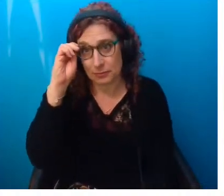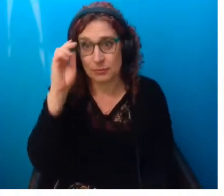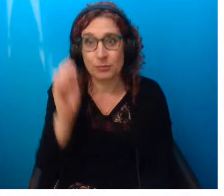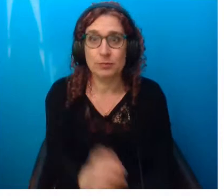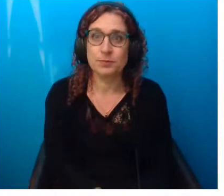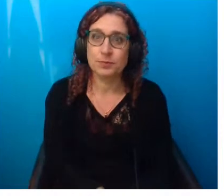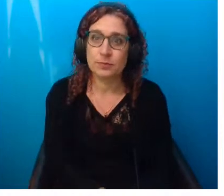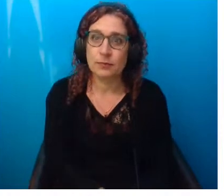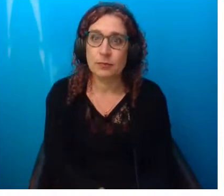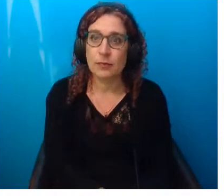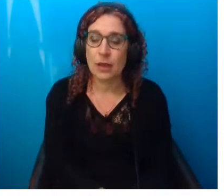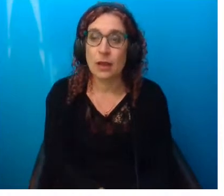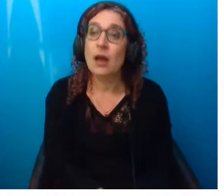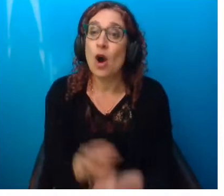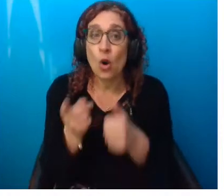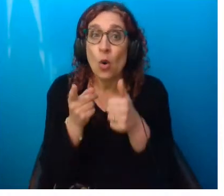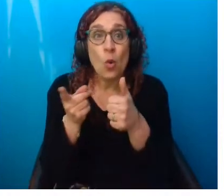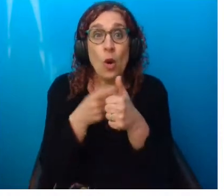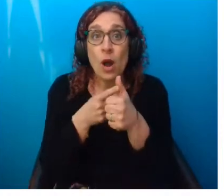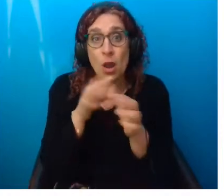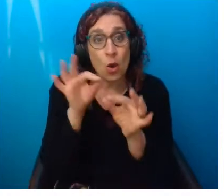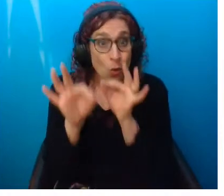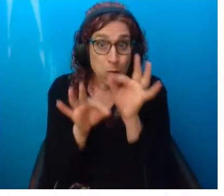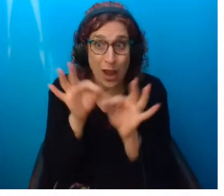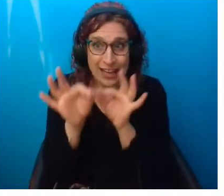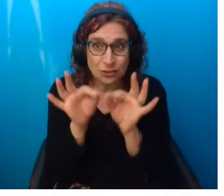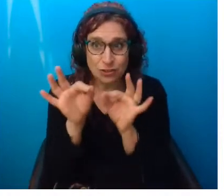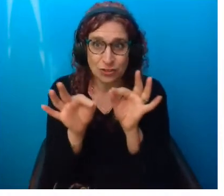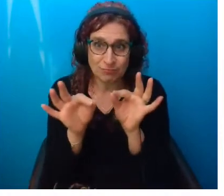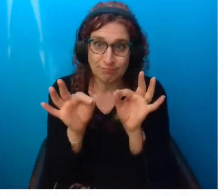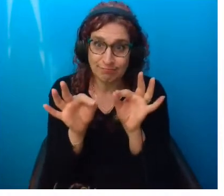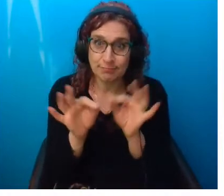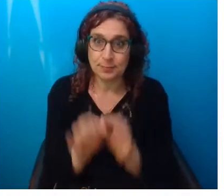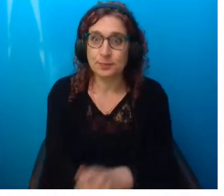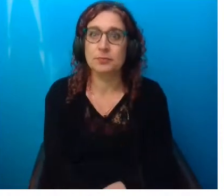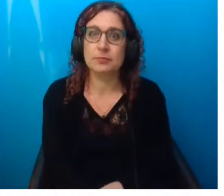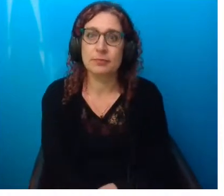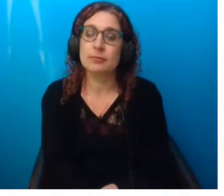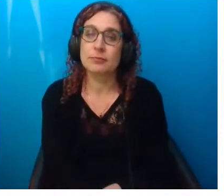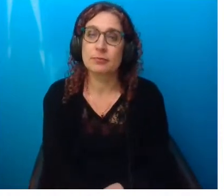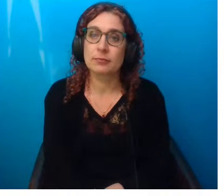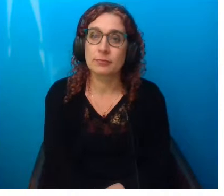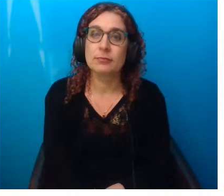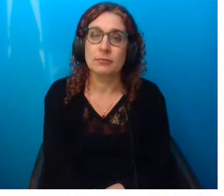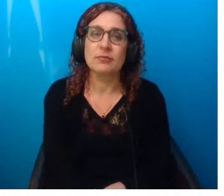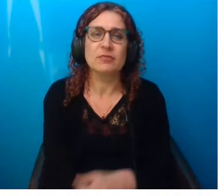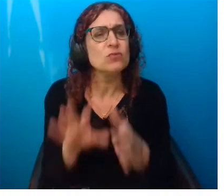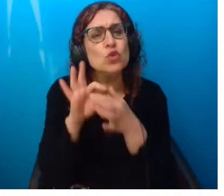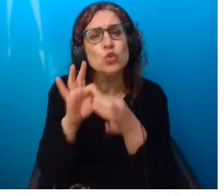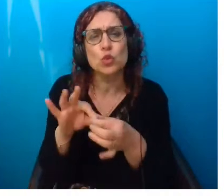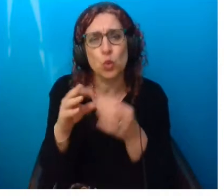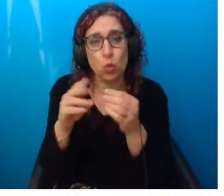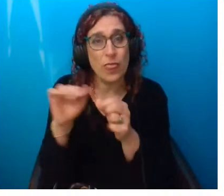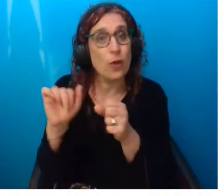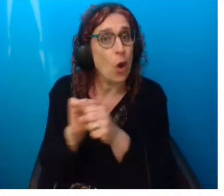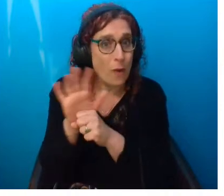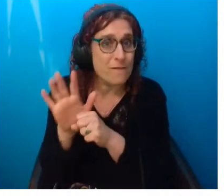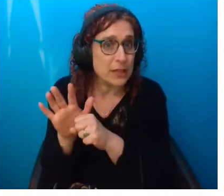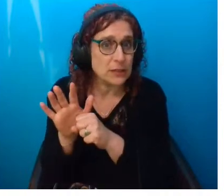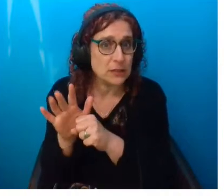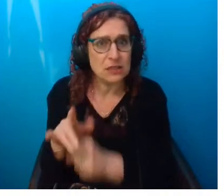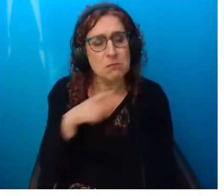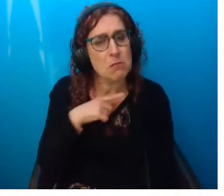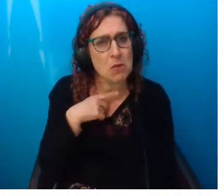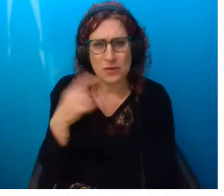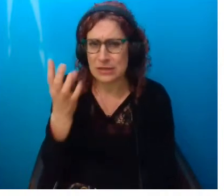So one of them is quite kind of topical for the kind of current climate with COVID. So a few staff appear to have